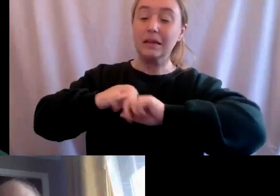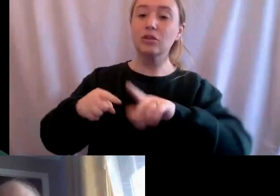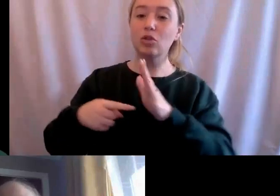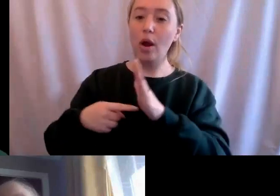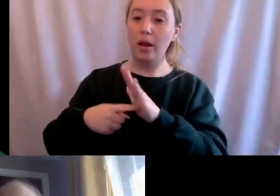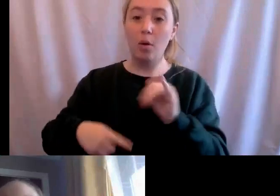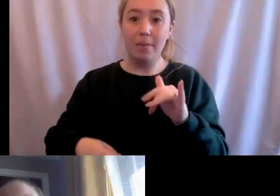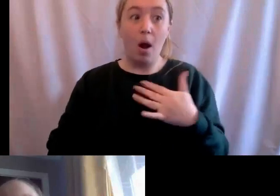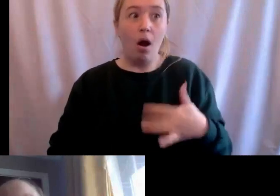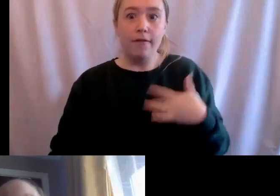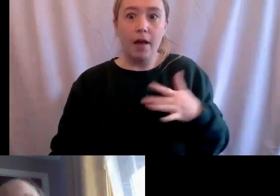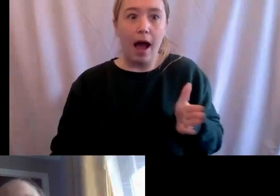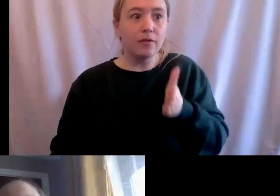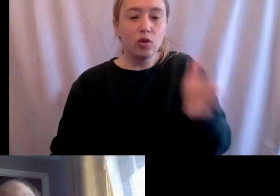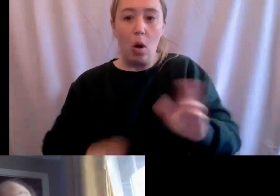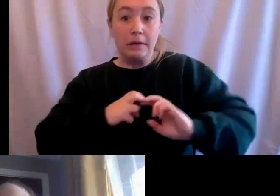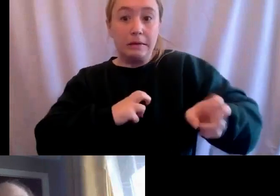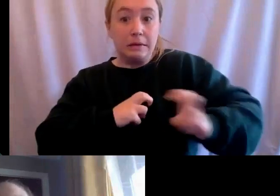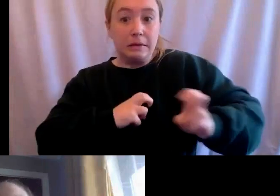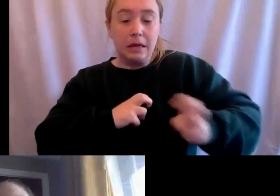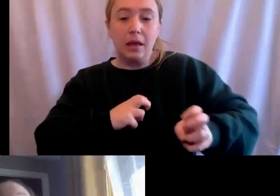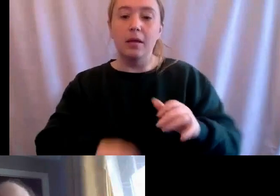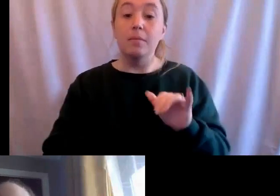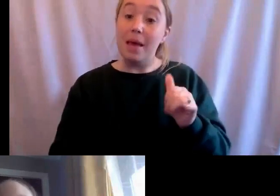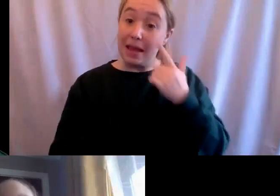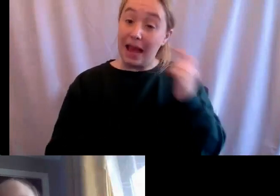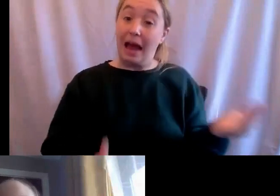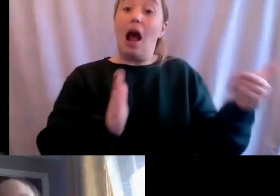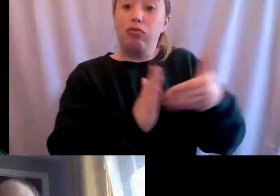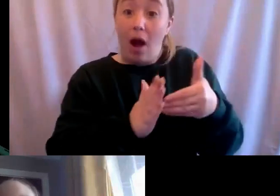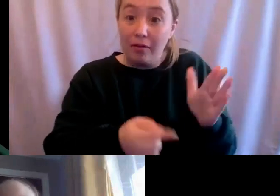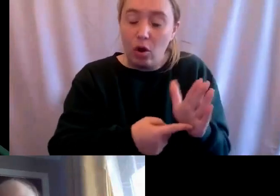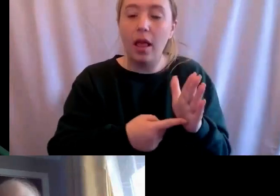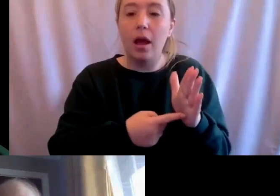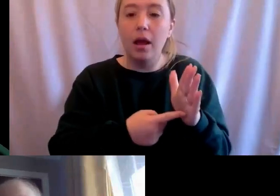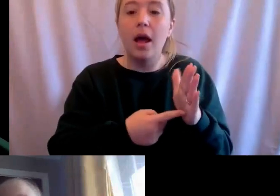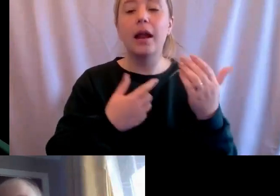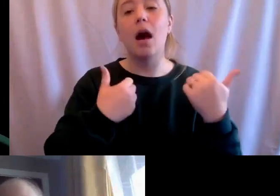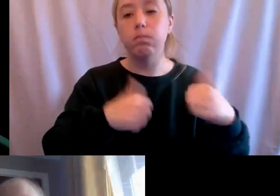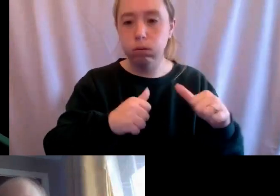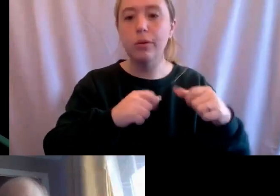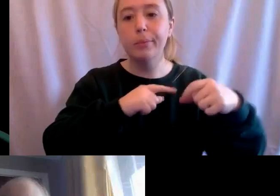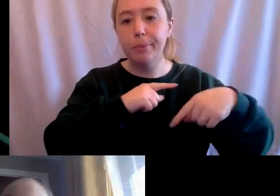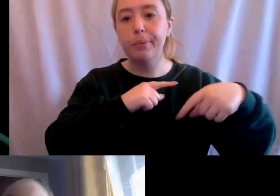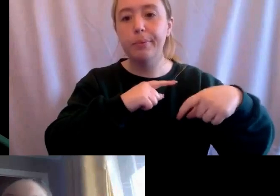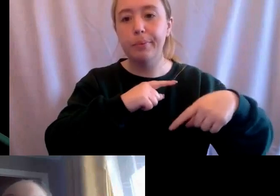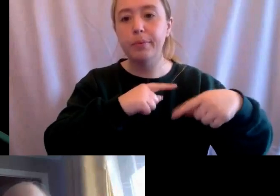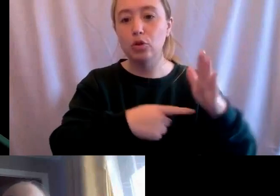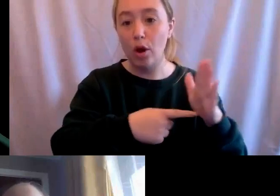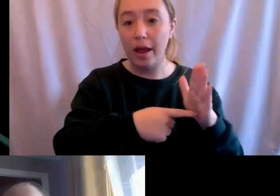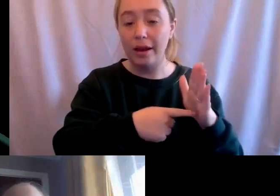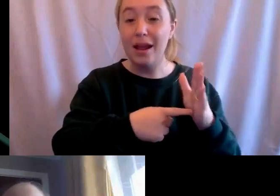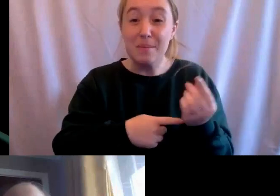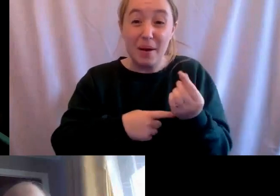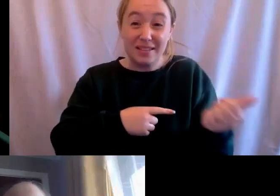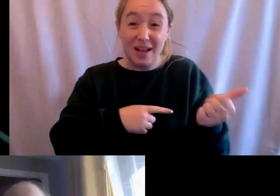toilet. You might get there on time dry, but it's a close run thing. Some patients will tell me that they leak